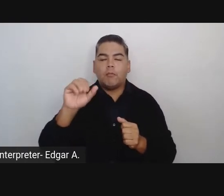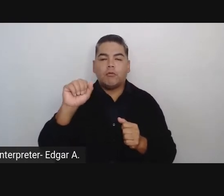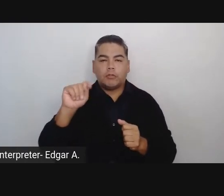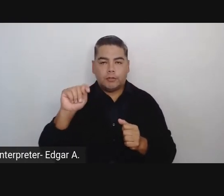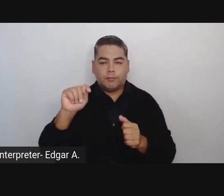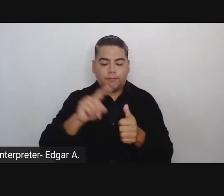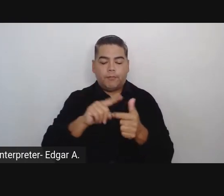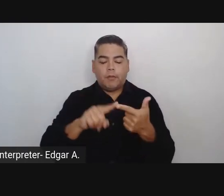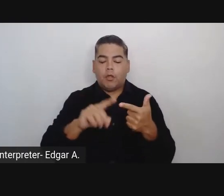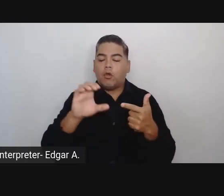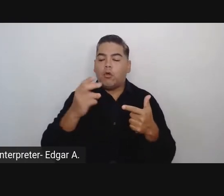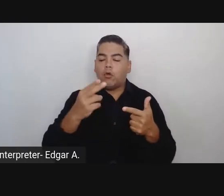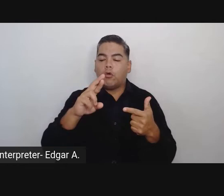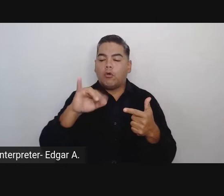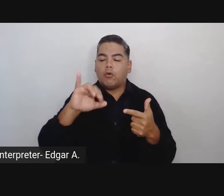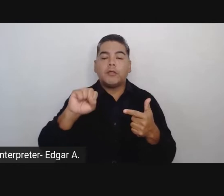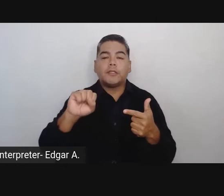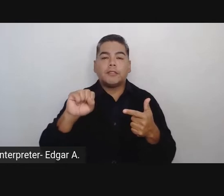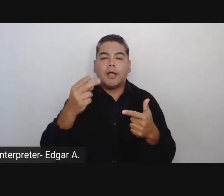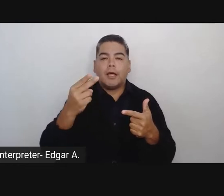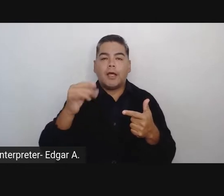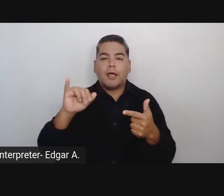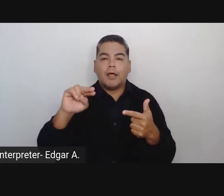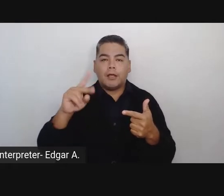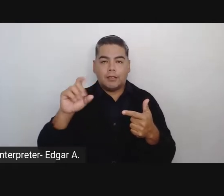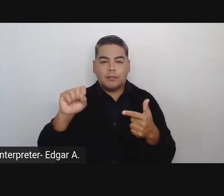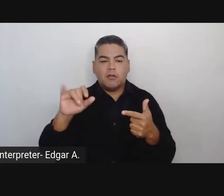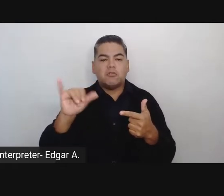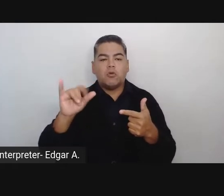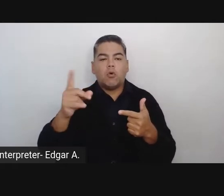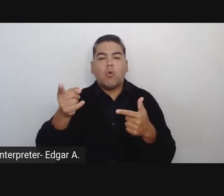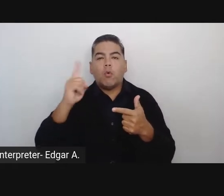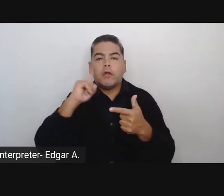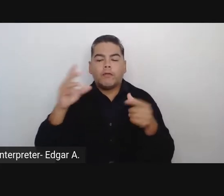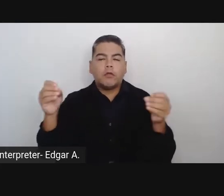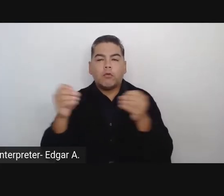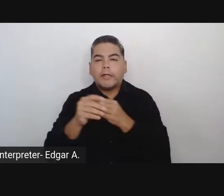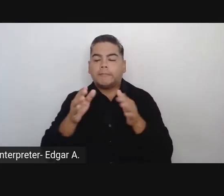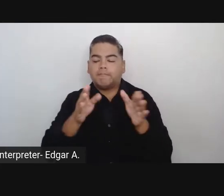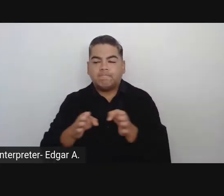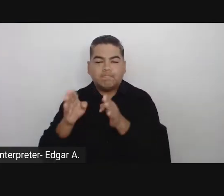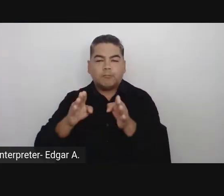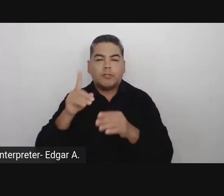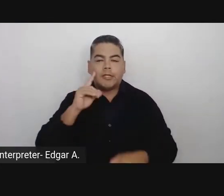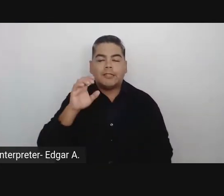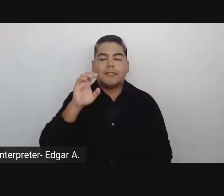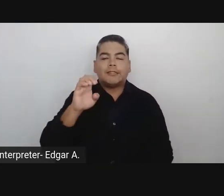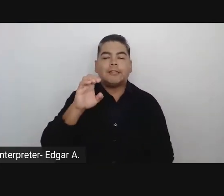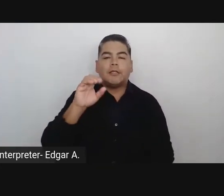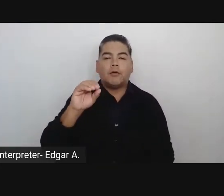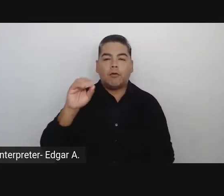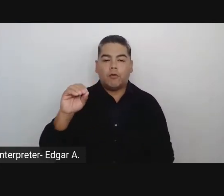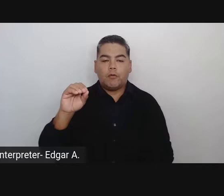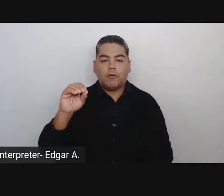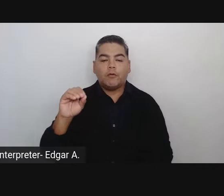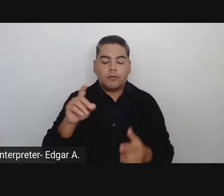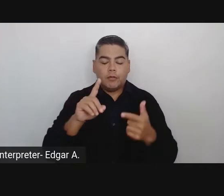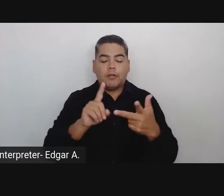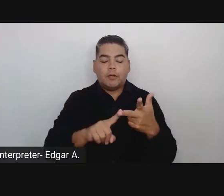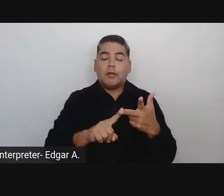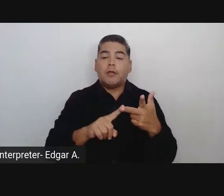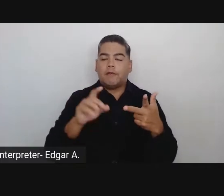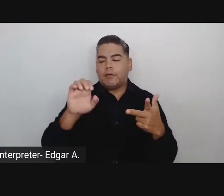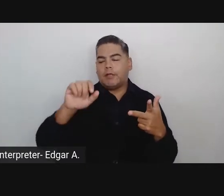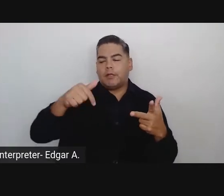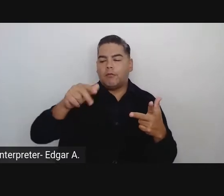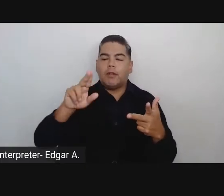Chris Hinds, who is also one of our organizers, and he is the COO of Equalized Digital. And Rob Howard will be